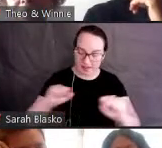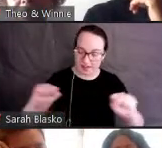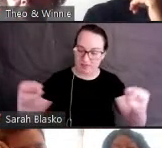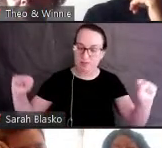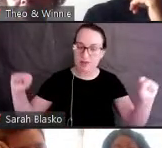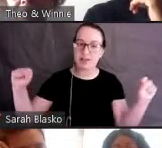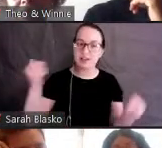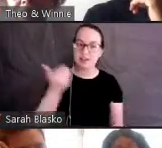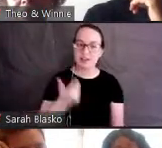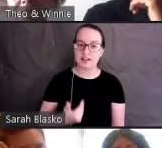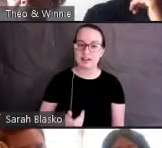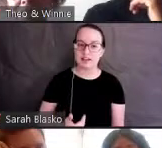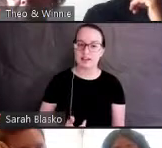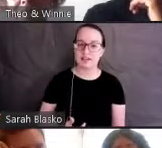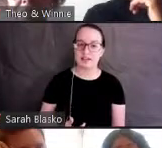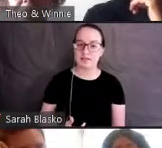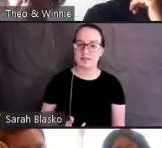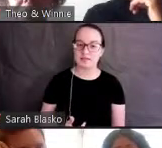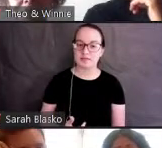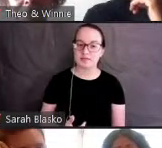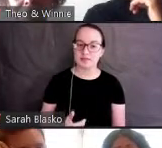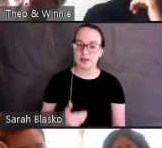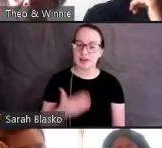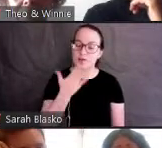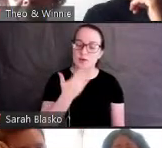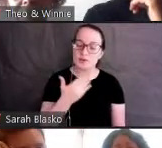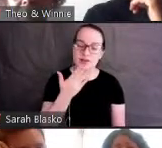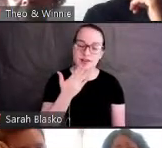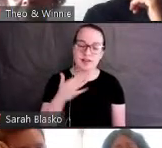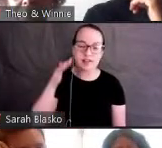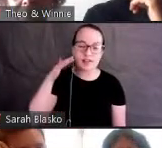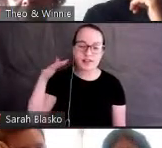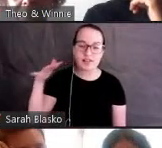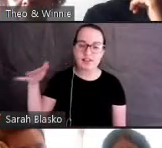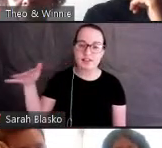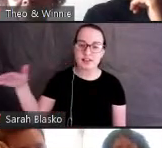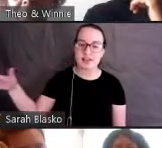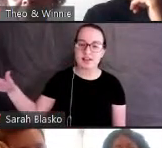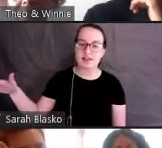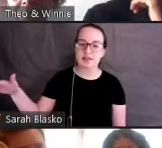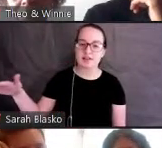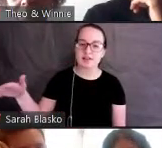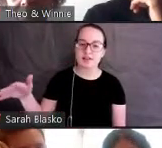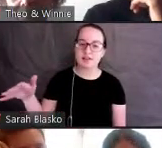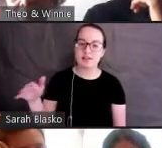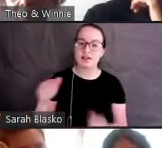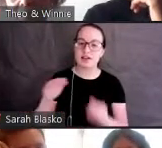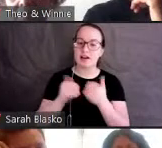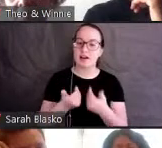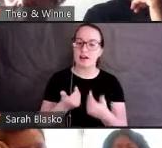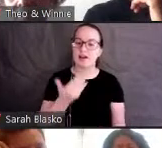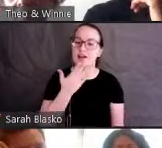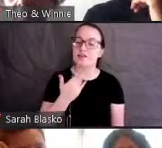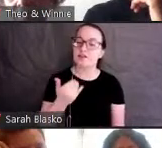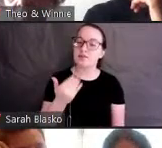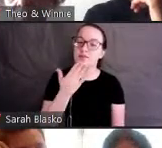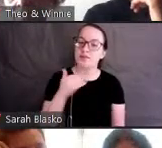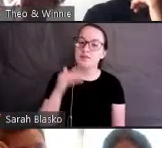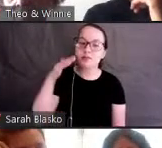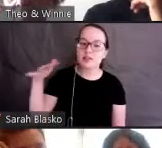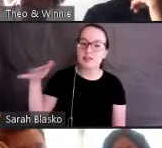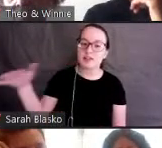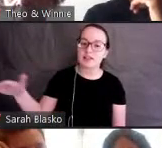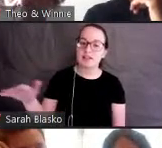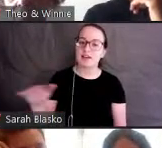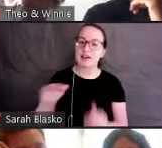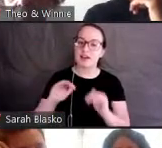Saved me. How sweet the sound, how sweet the sound, how sweet